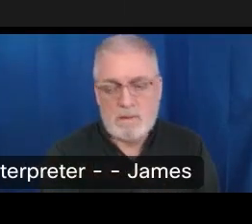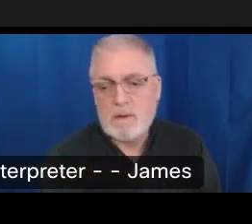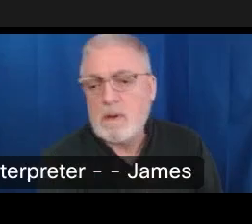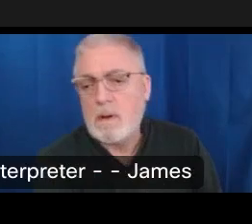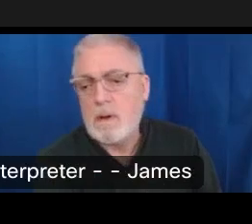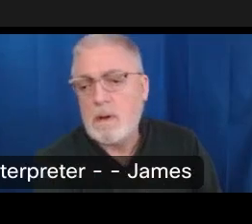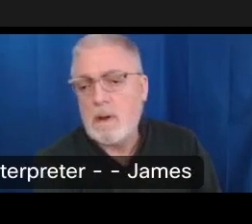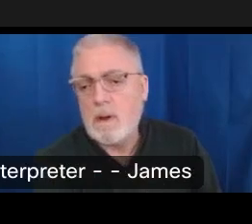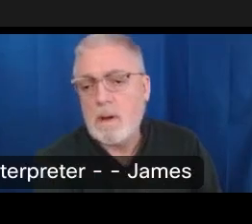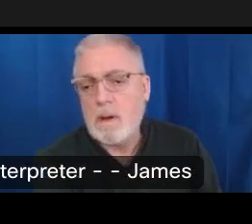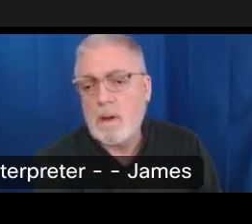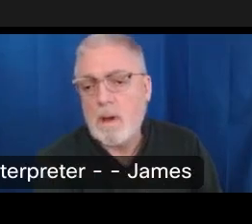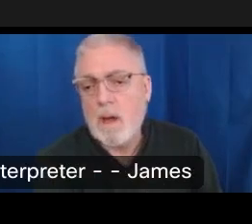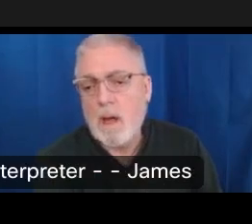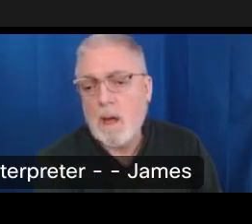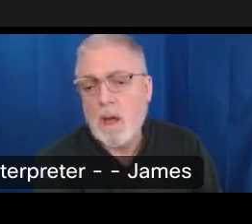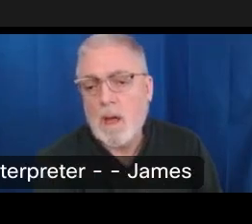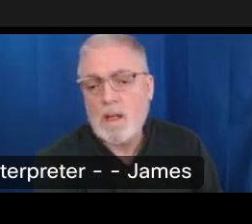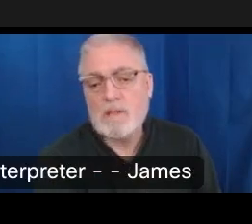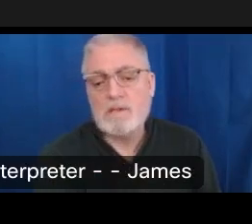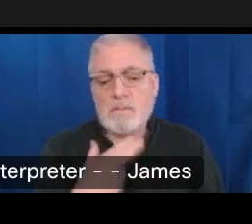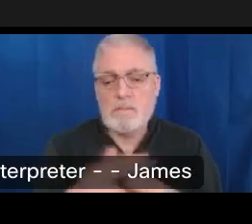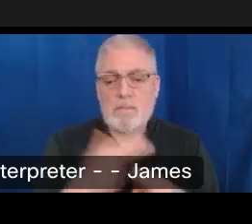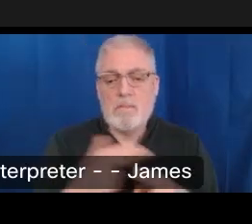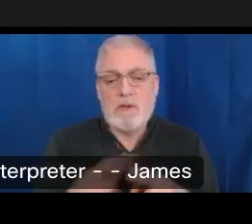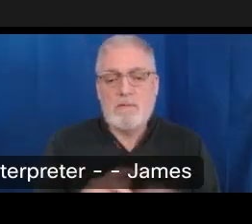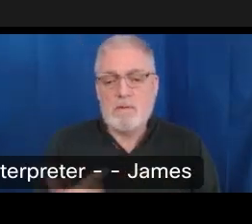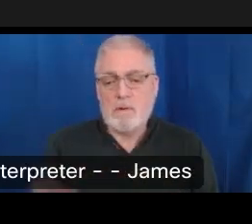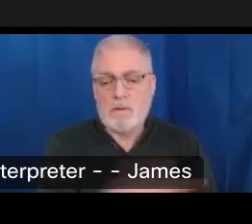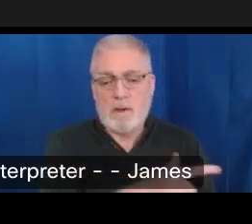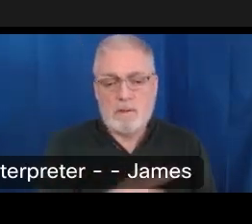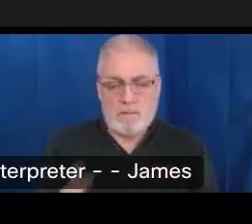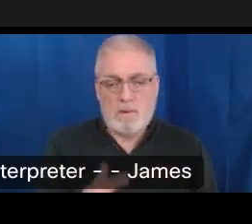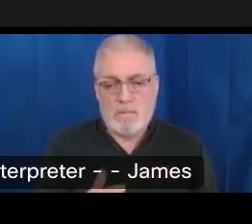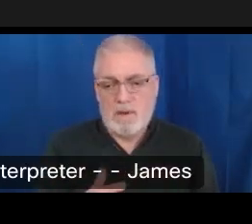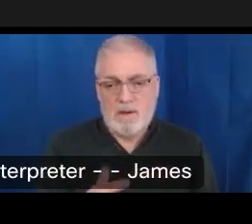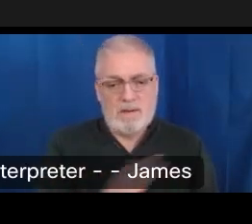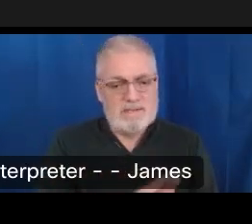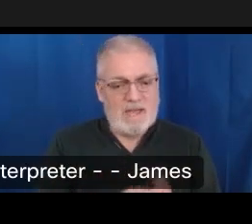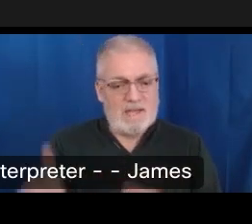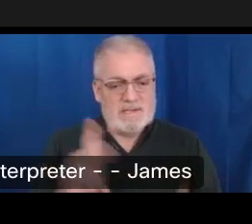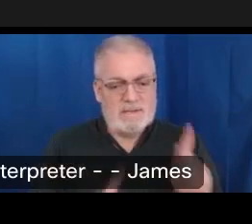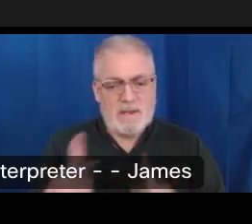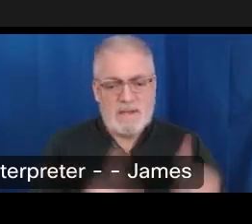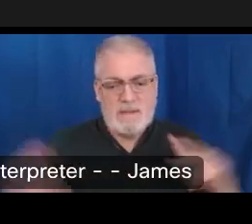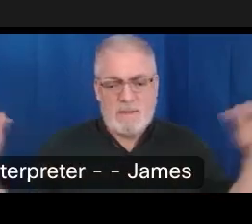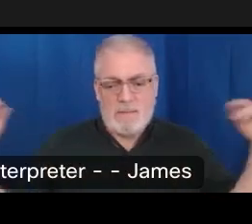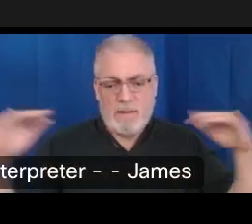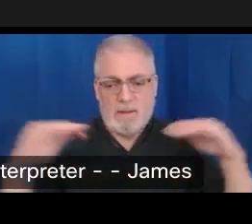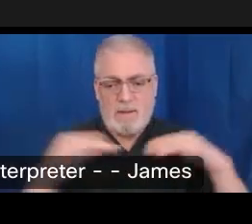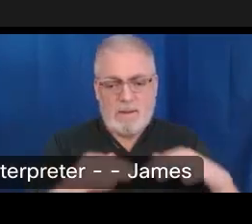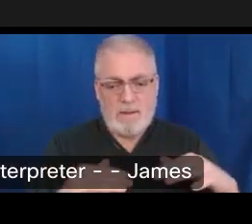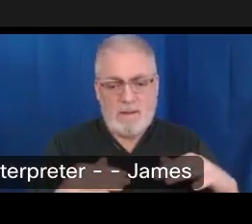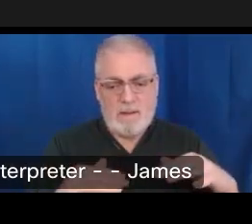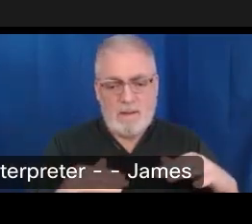briefly go around this room because it's nice that some people came in person. It's very much appreciated that the room isn't so empty, not that